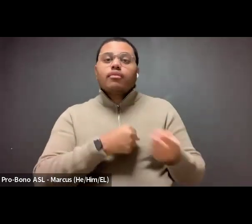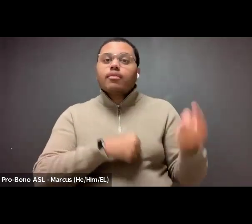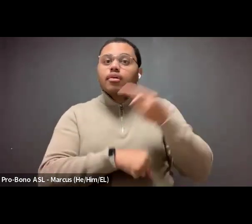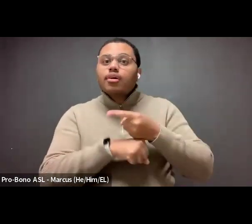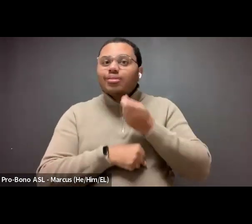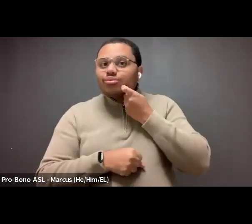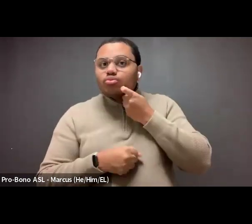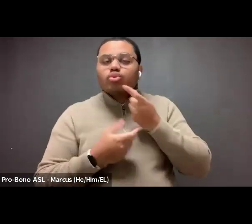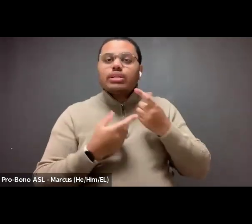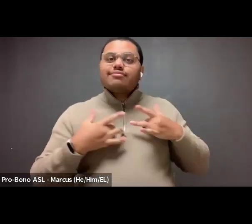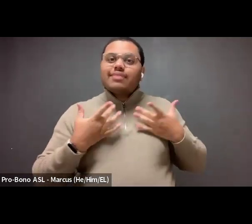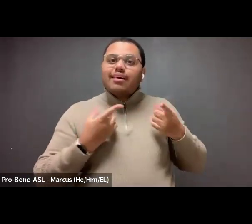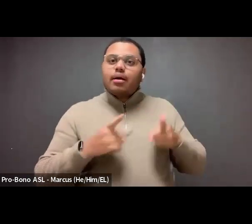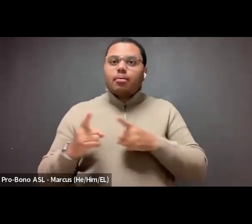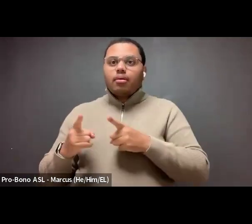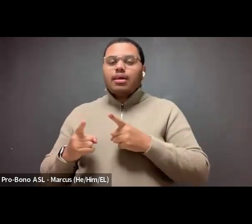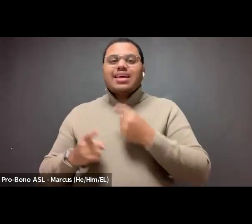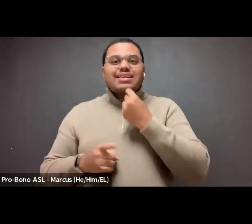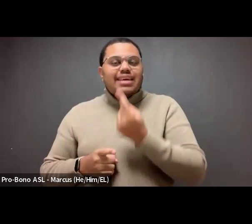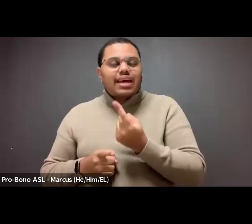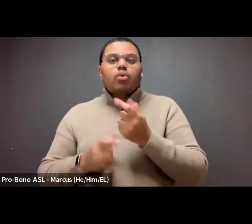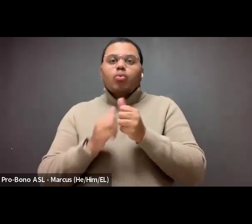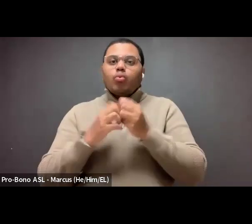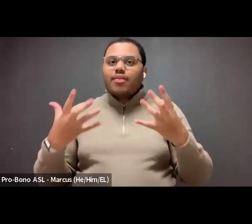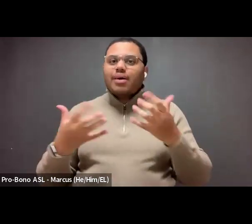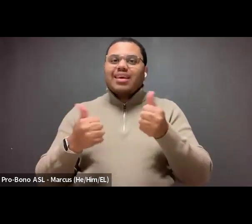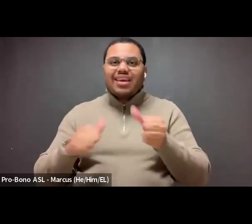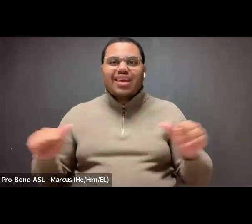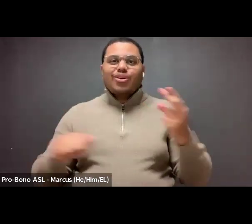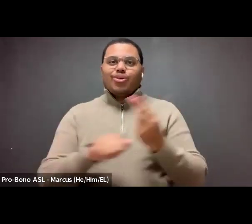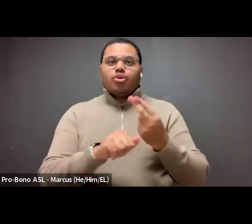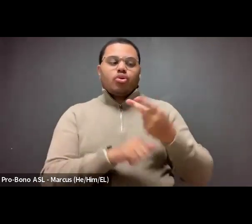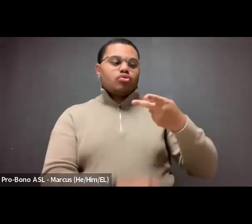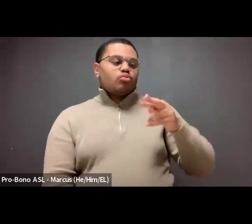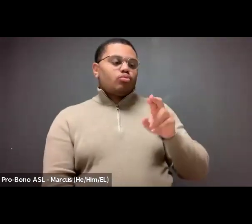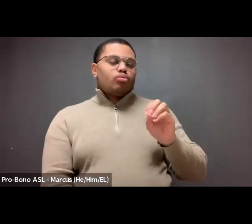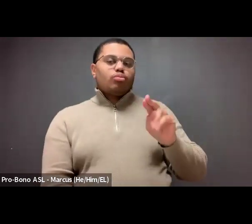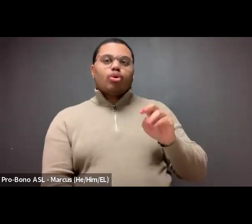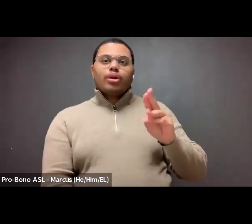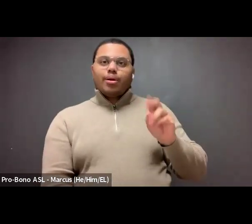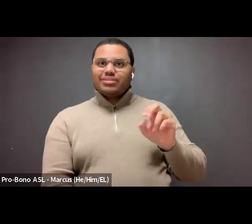event, but tell the story without any use of pronouns. Substitute names.